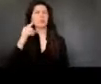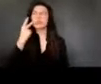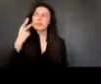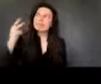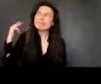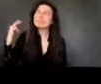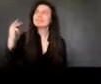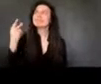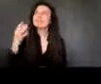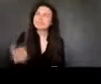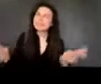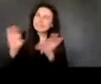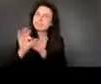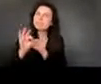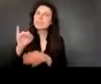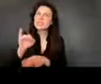industrial landscape.